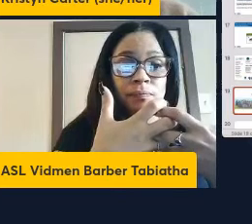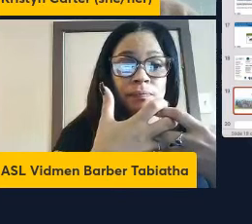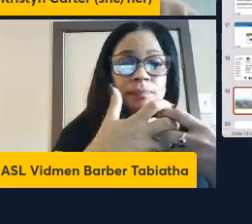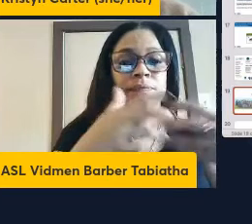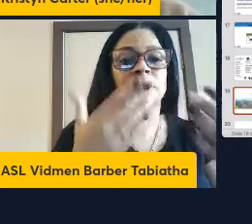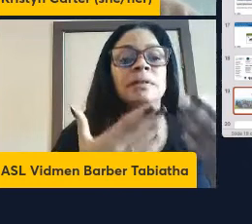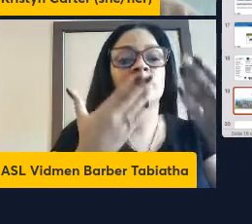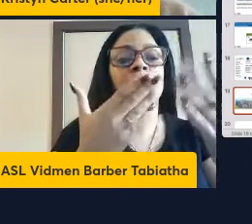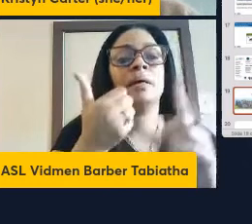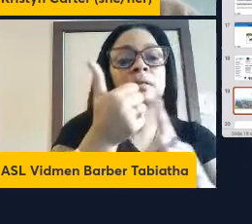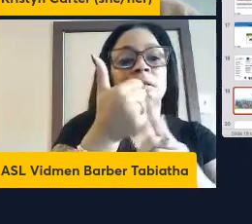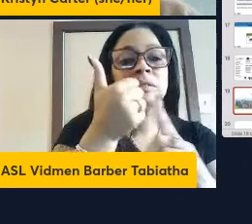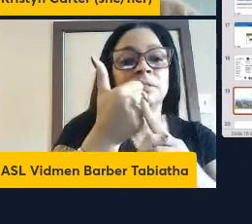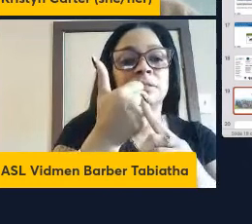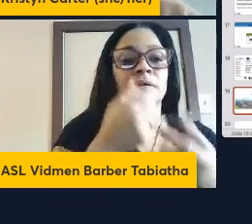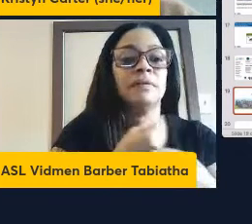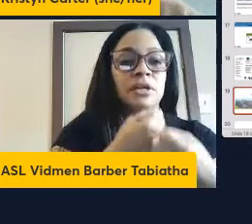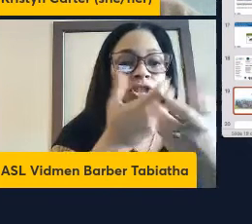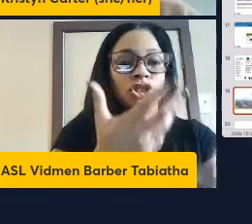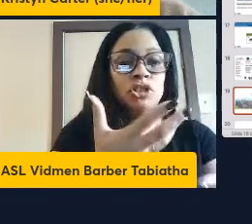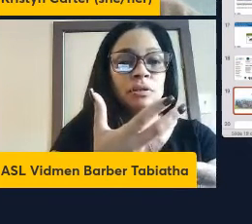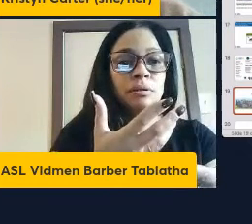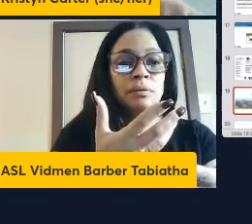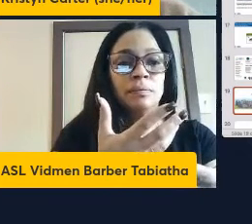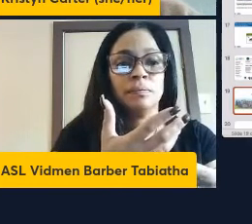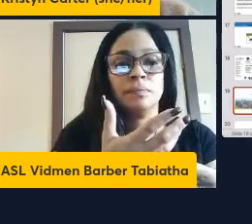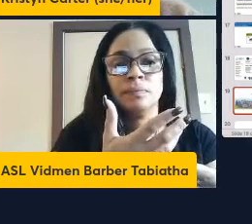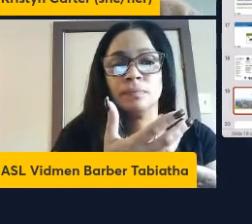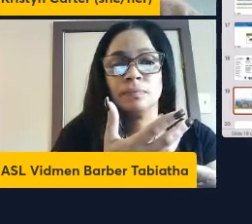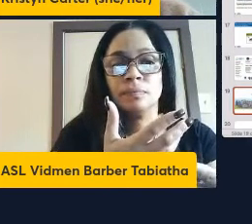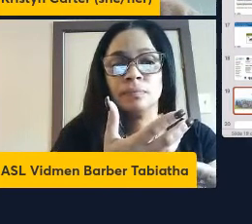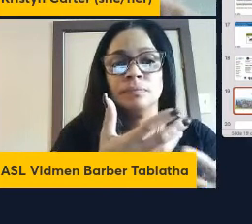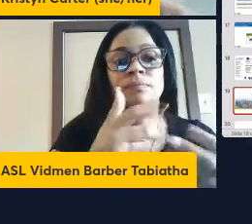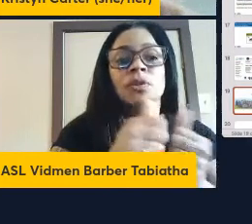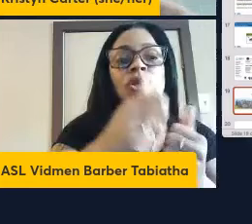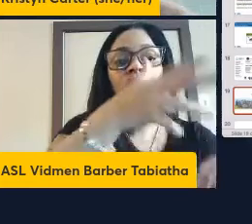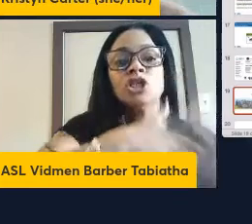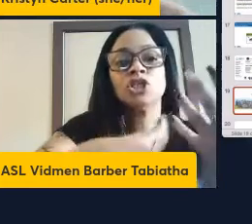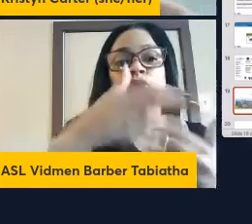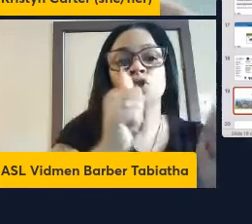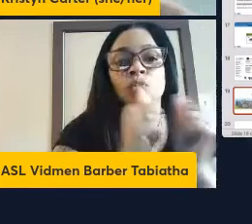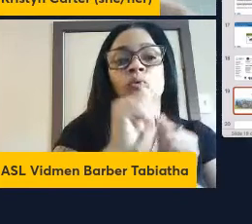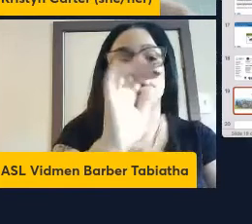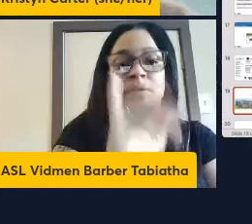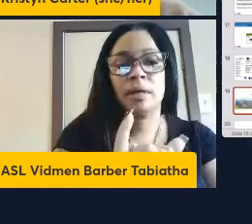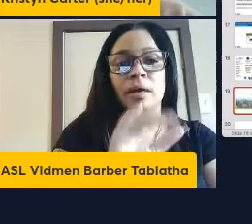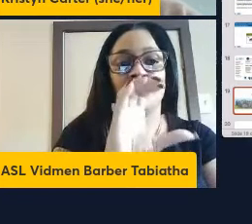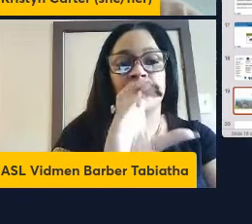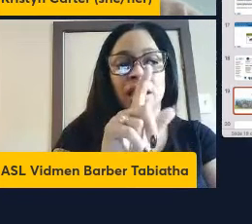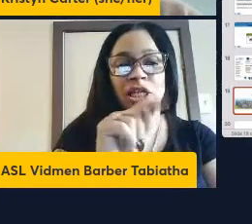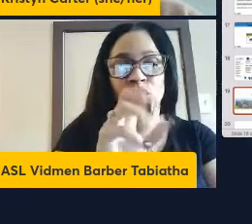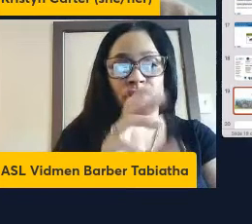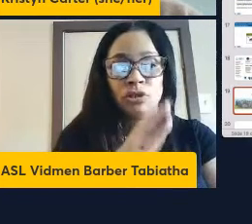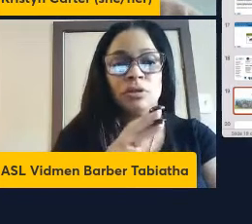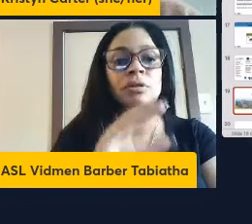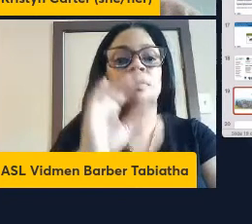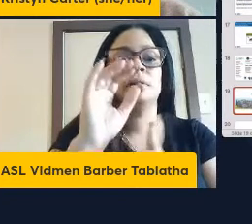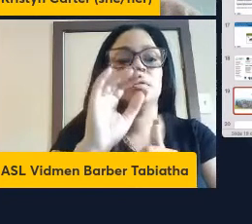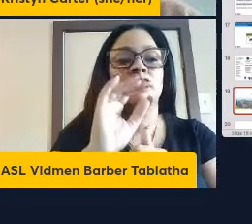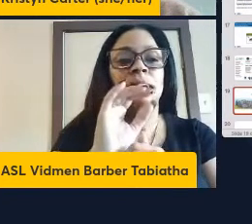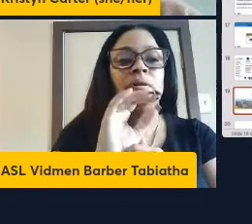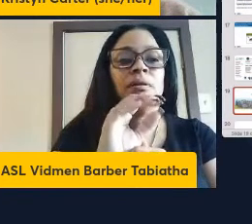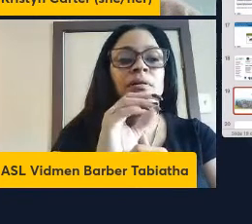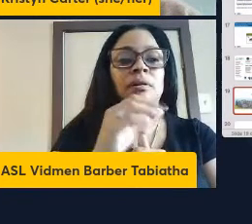-presenting cell that expressed the HLA that's associated with that particular cluster, we essentially then had